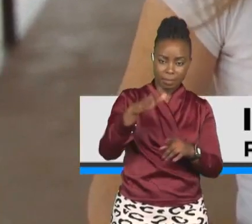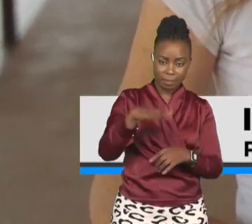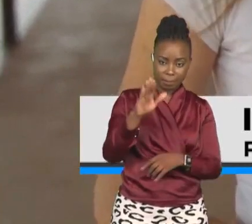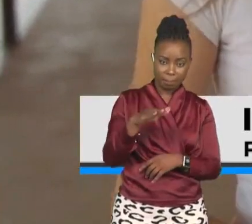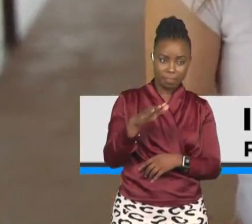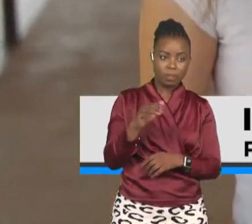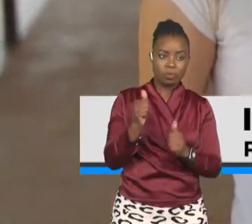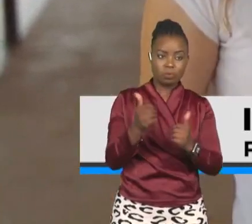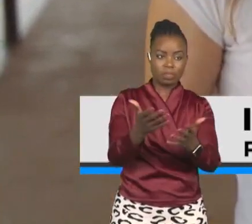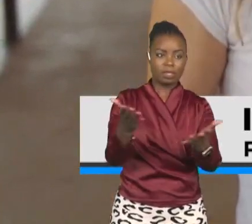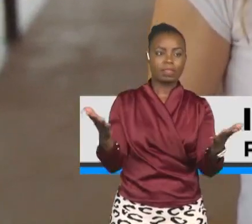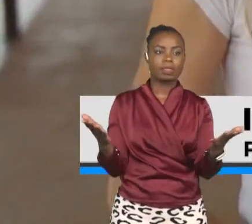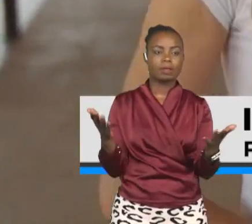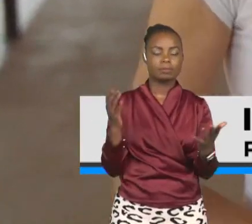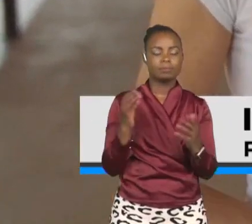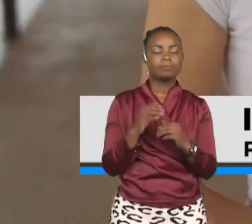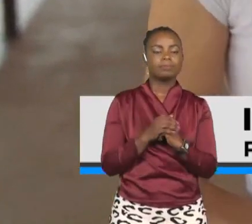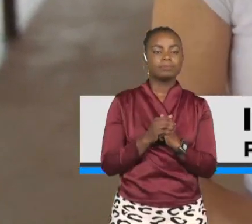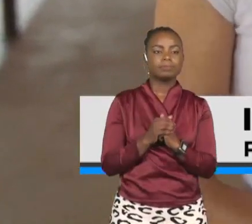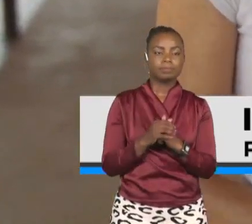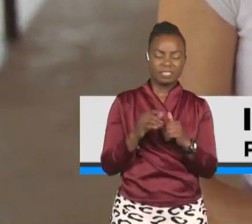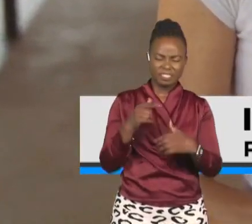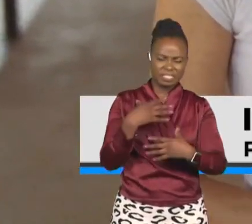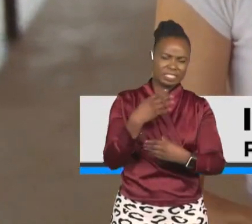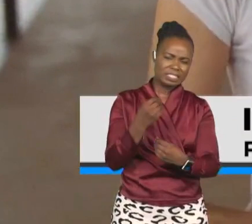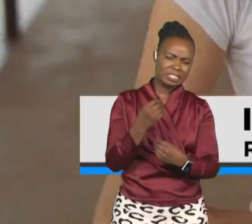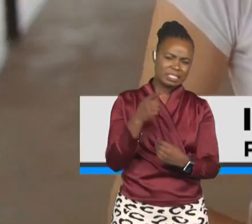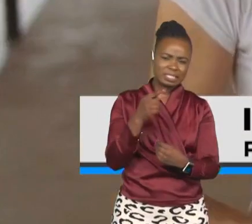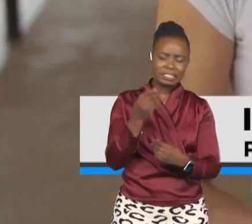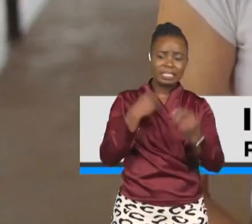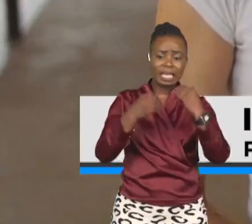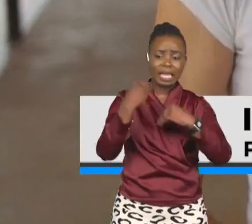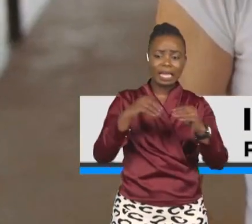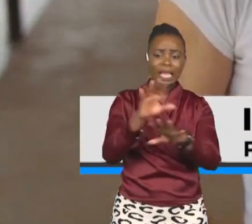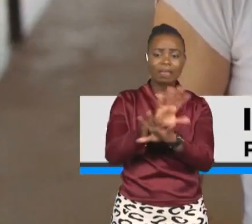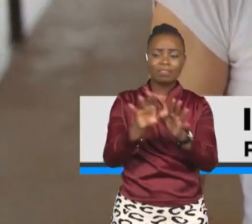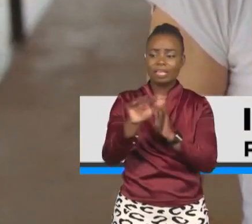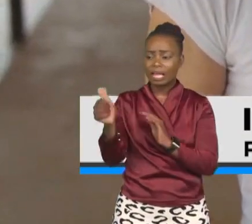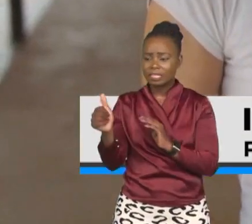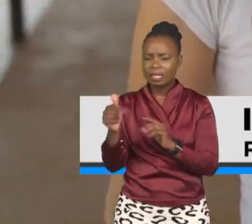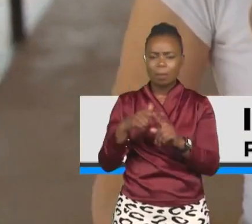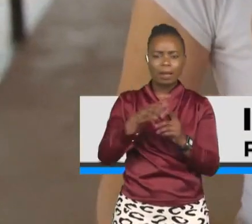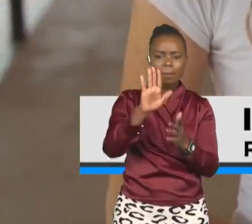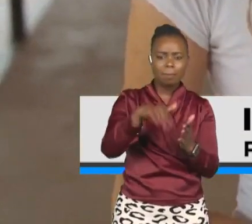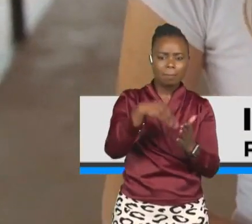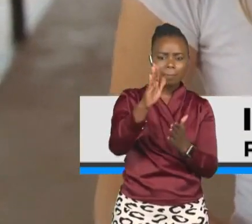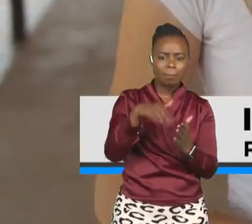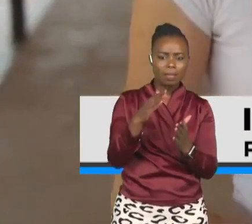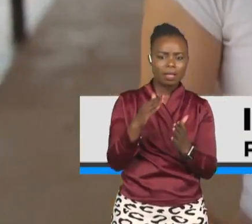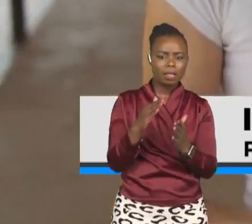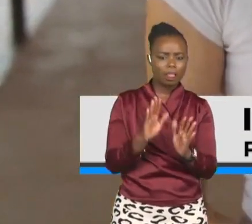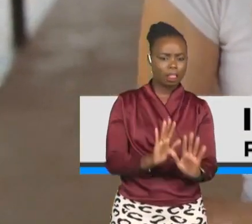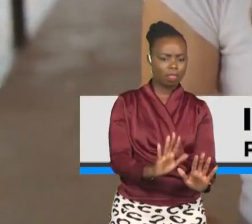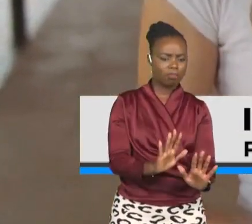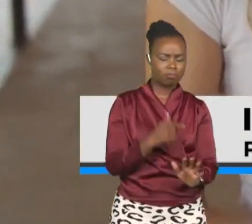lying around because the barn was newly built. And it was interesting, she basically ate or destroyed everything except these paint brushes. And I thought, gosh, maybe